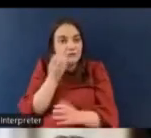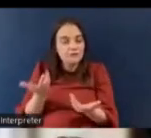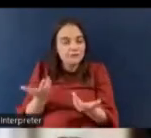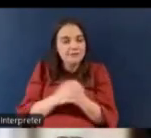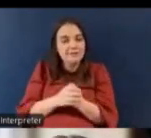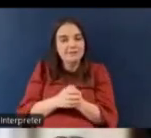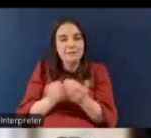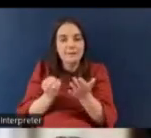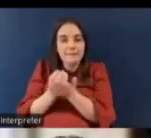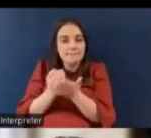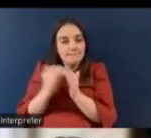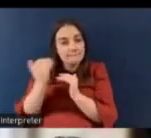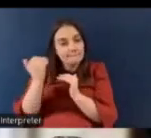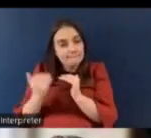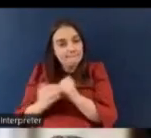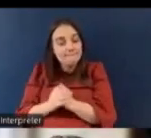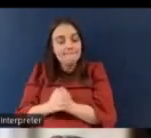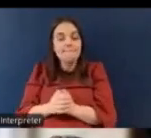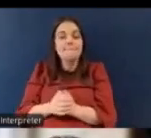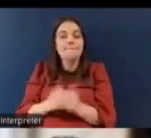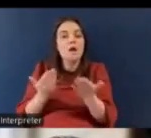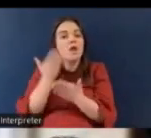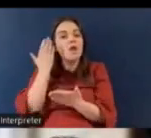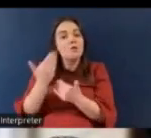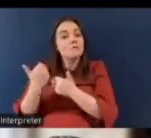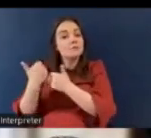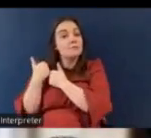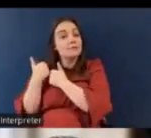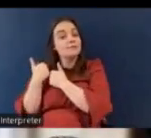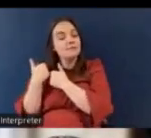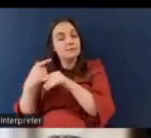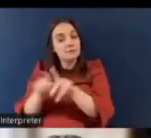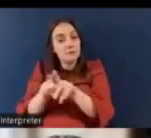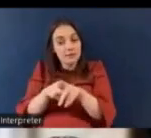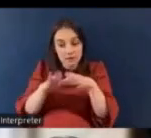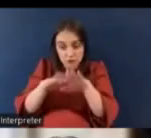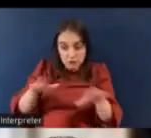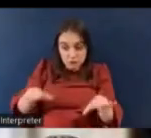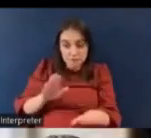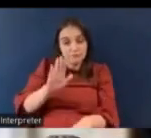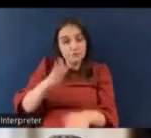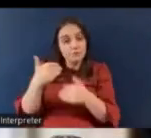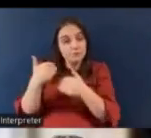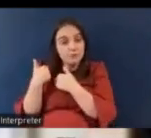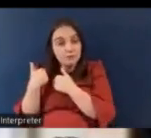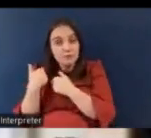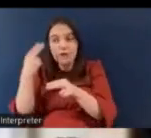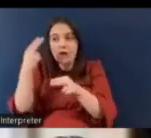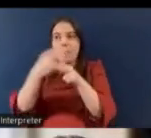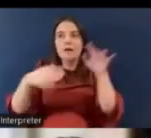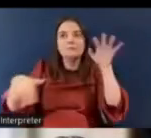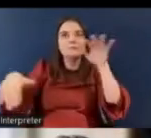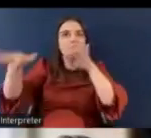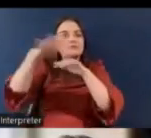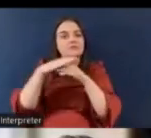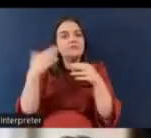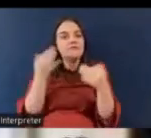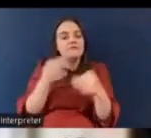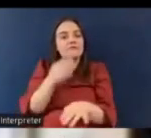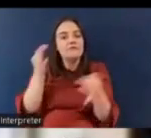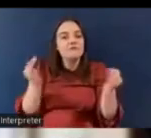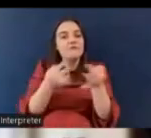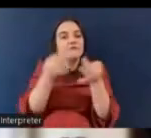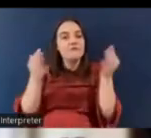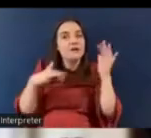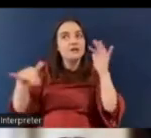the whole way through. And it's about learning responsibilities for the children as well. You know, they're out in nature, they're out in the fresh air. So there's lots of